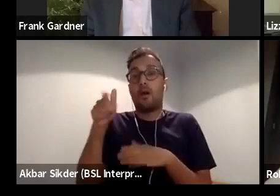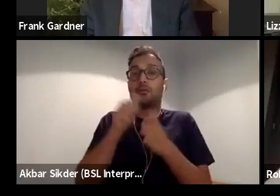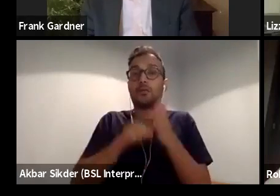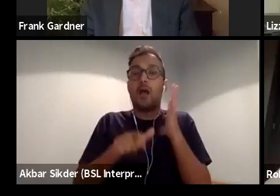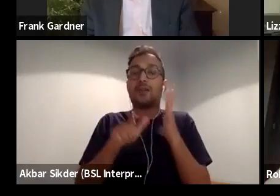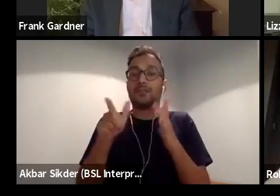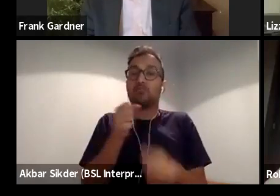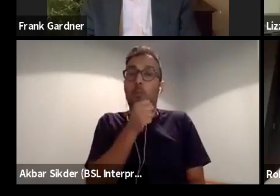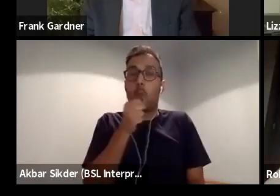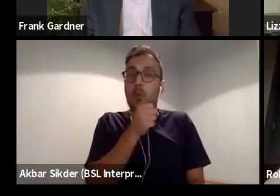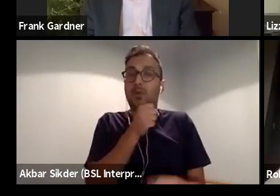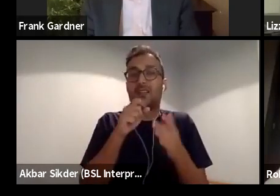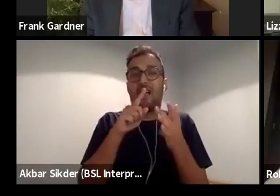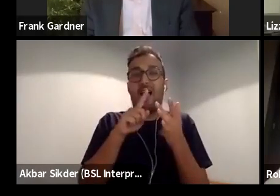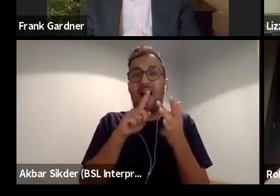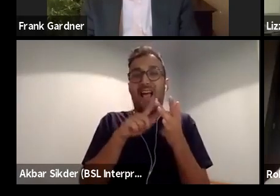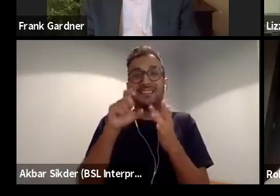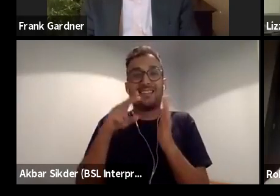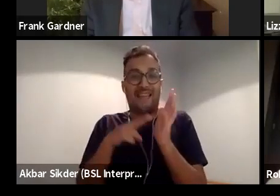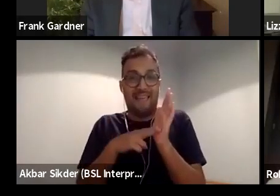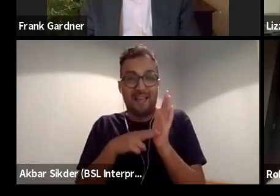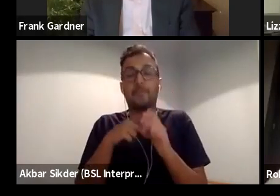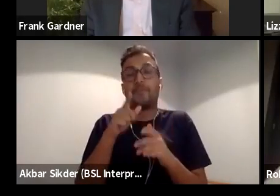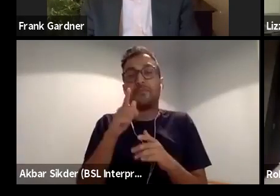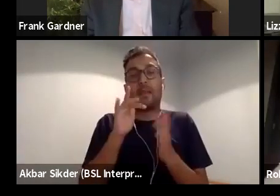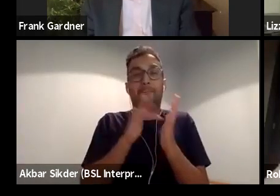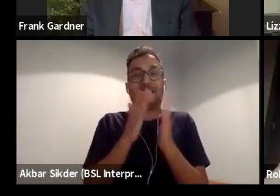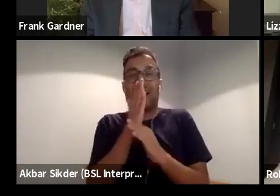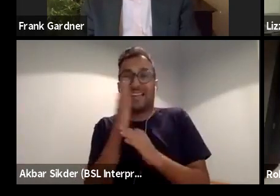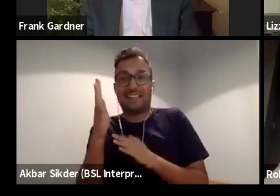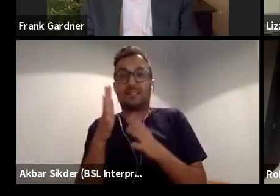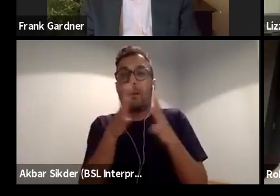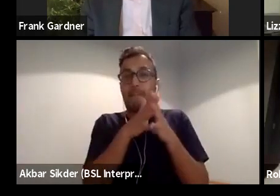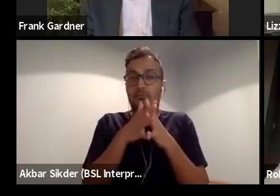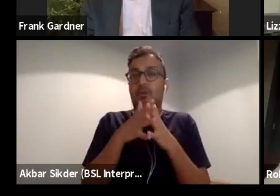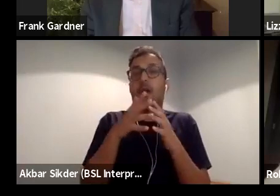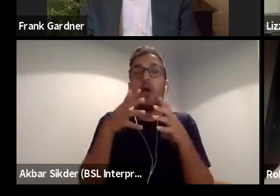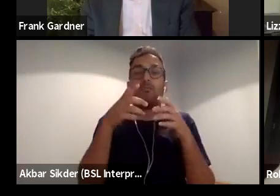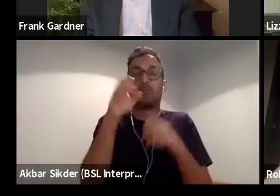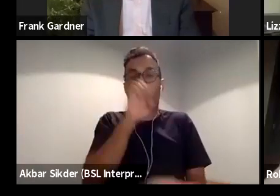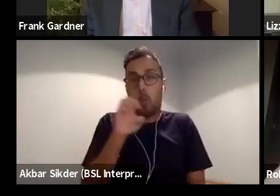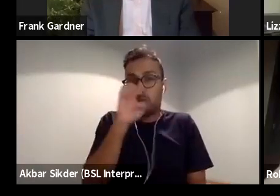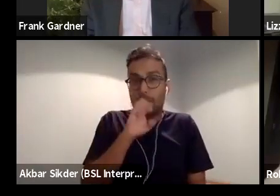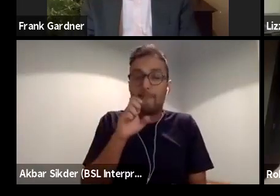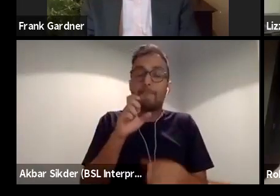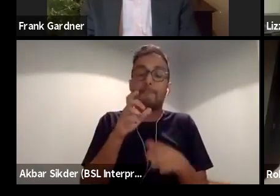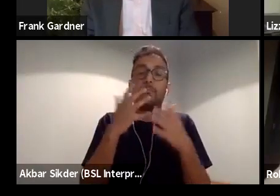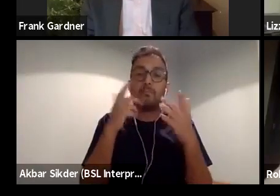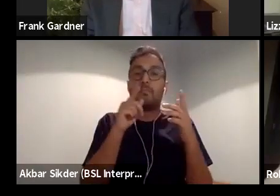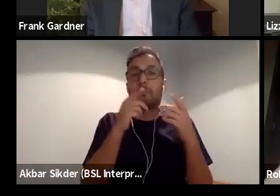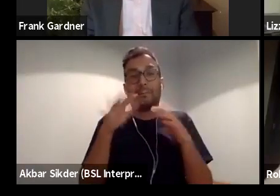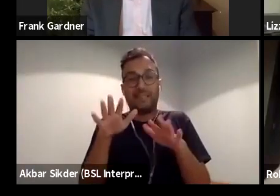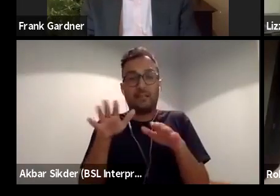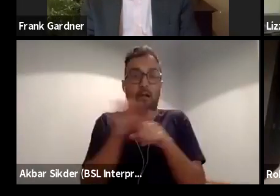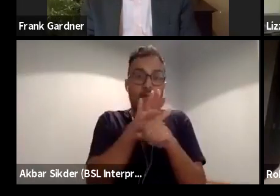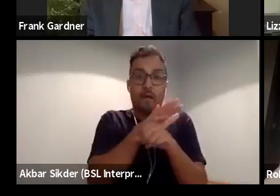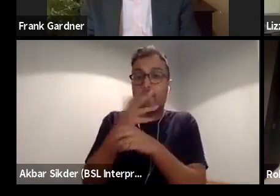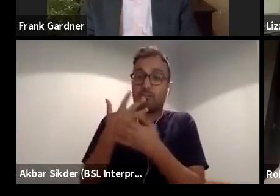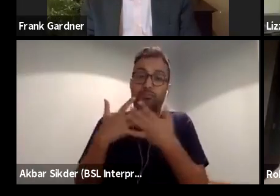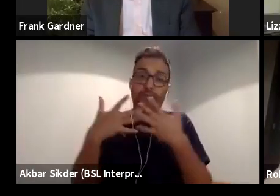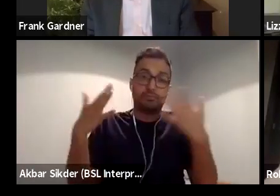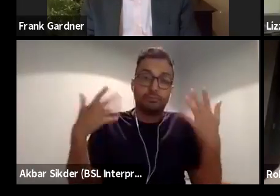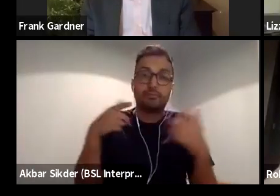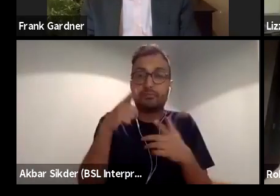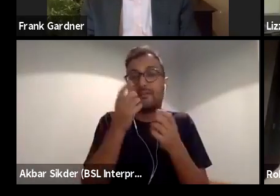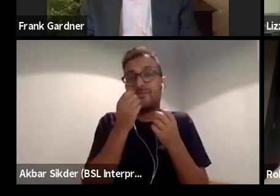from Africa, the Middle East, Europe and America, and he's covered major news stories including the fall of Idi Amin in